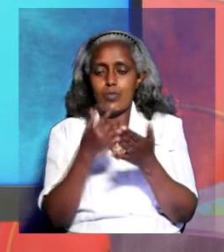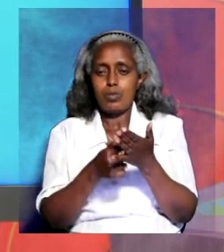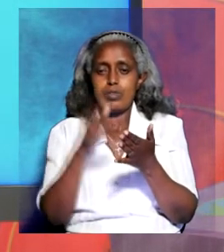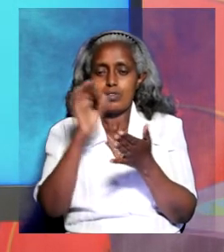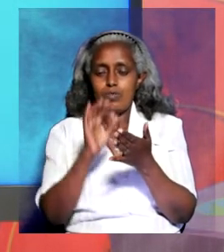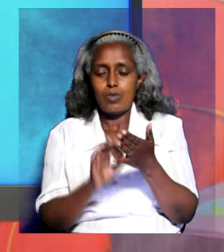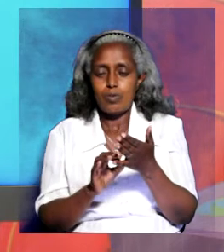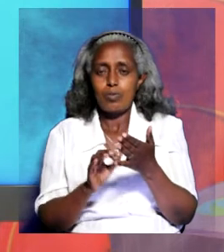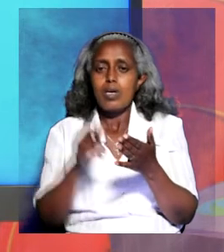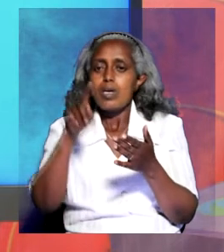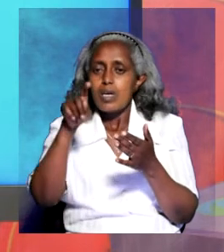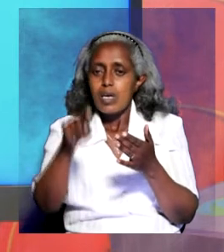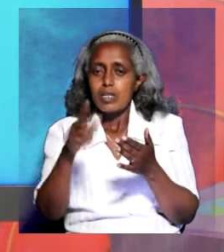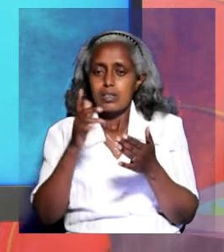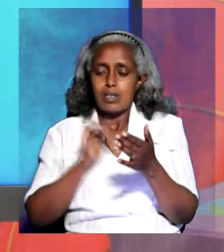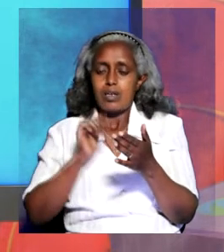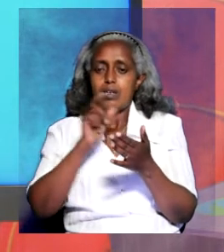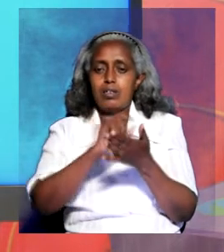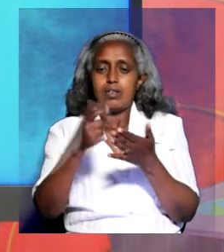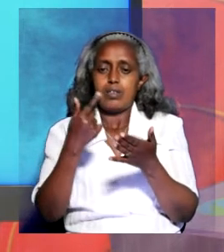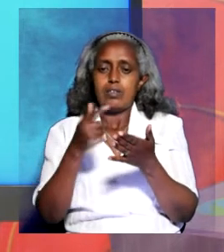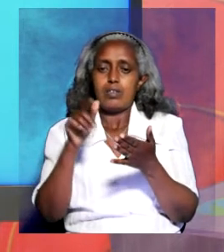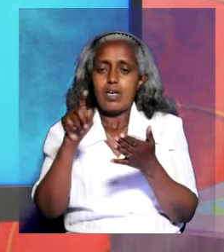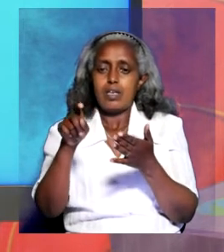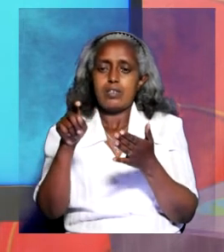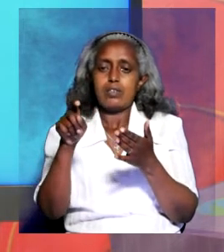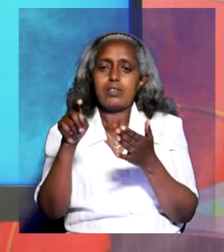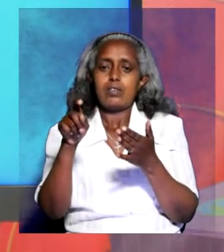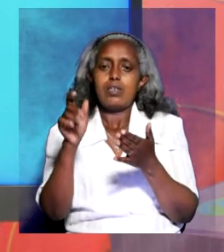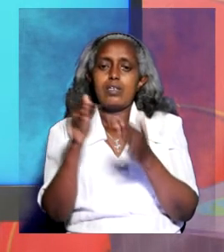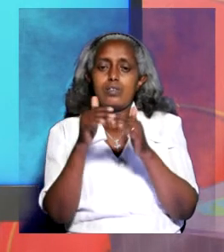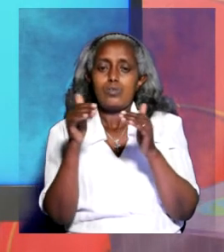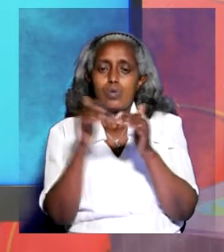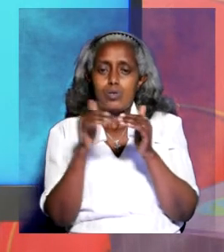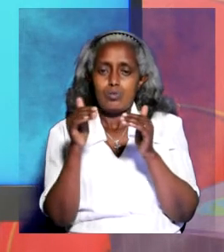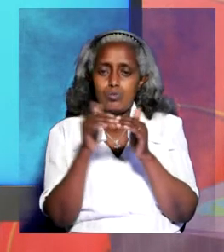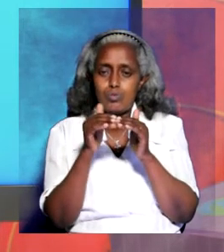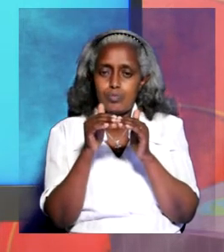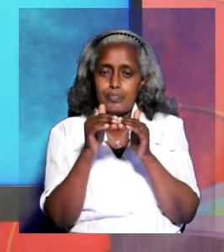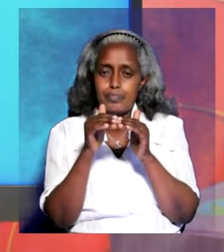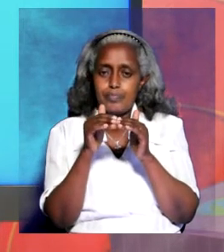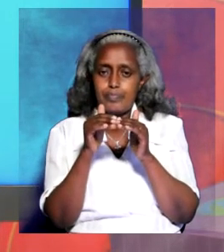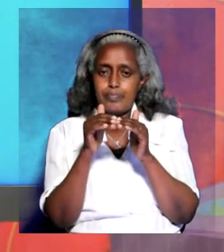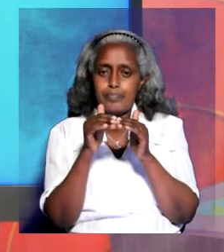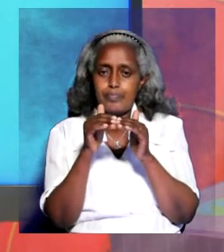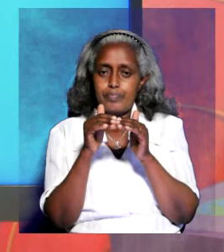X, I can write the equation in this form. X is equal to